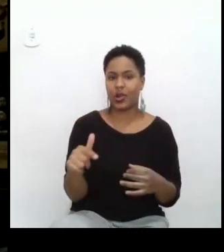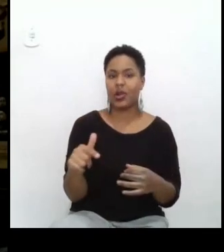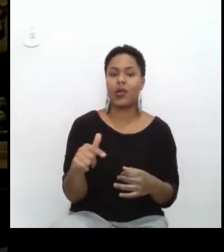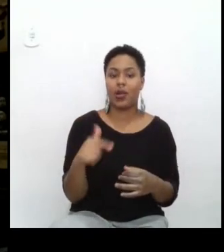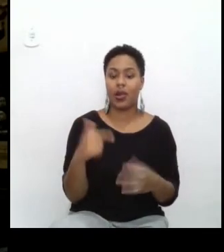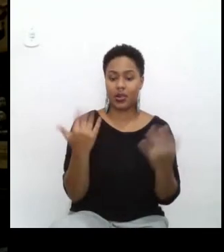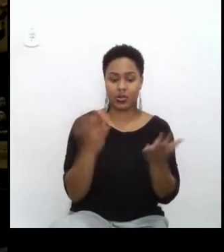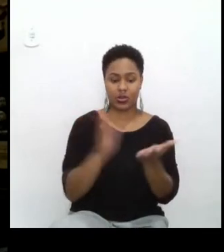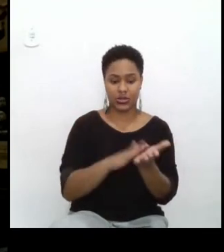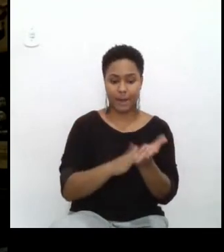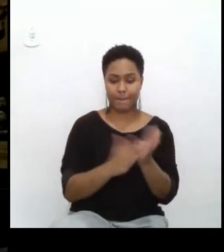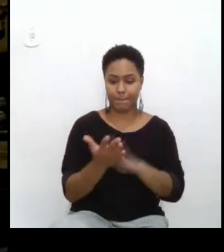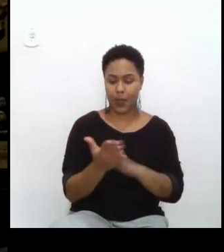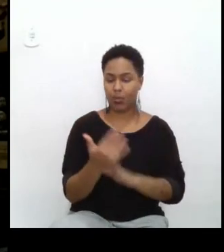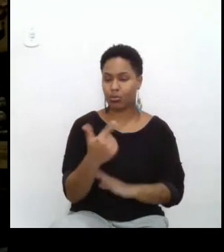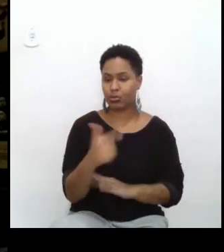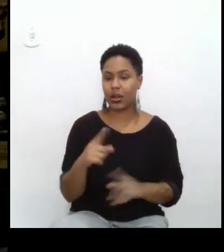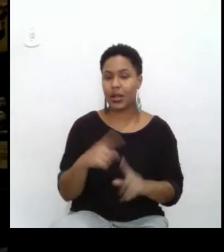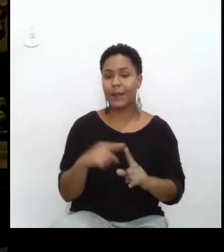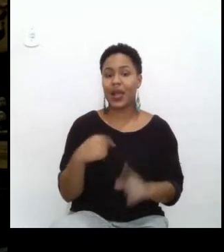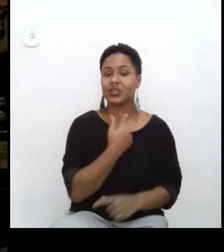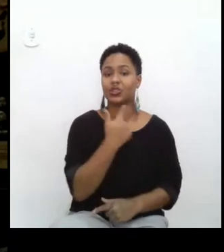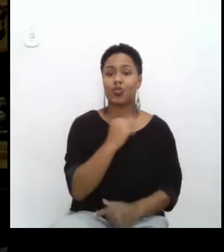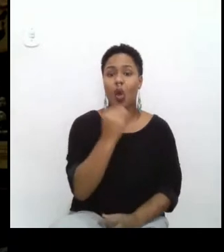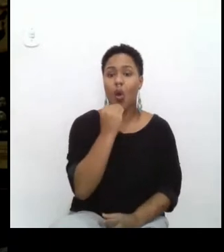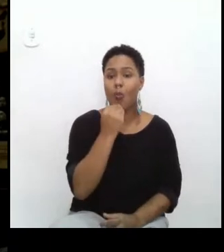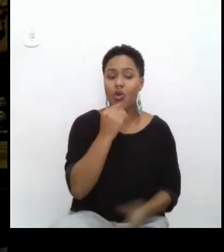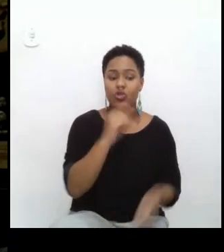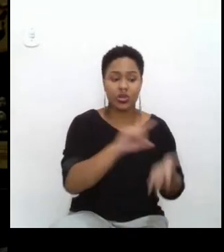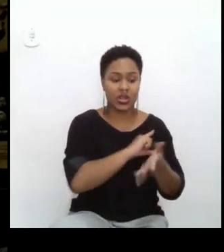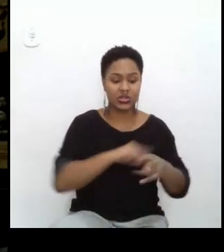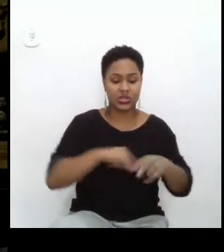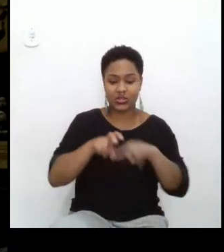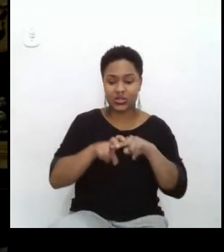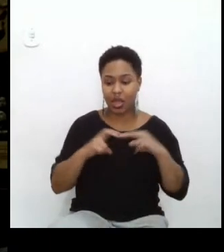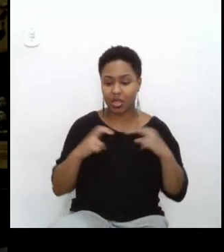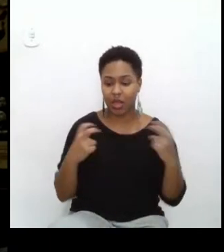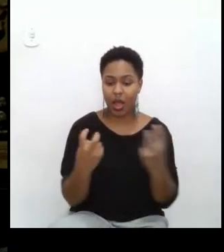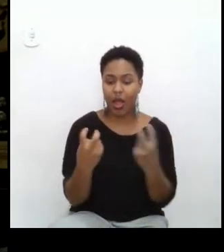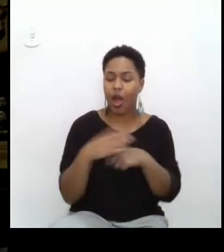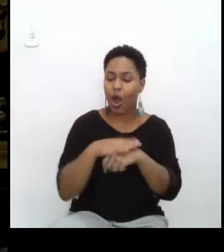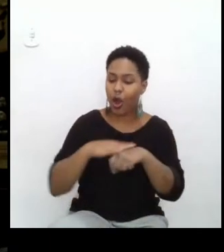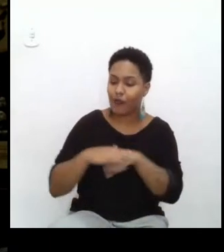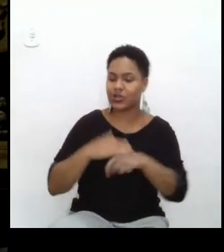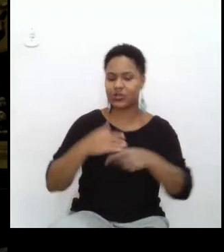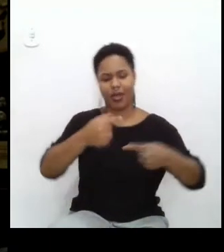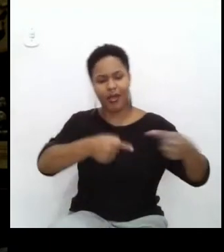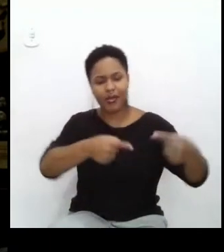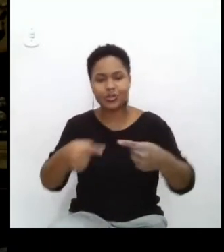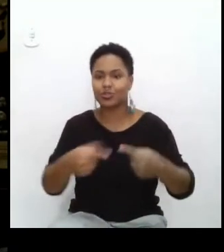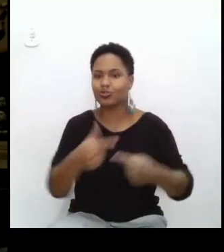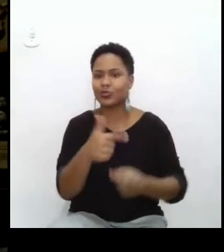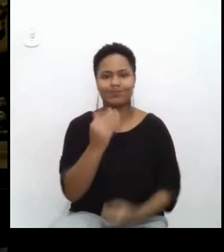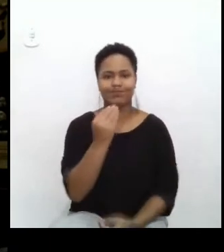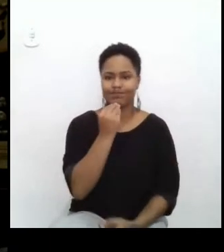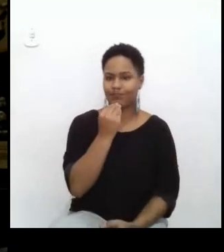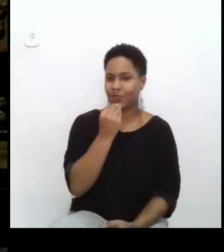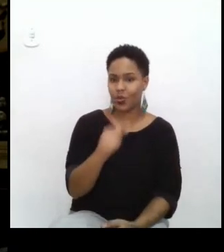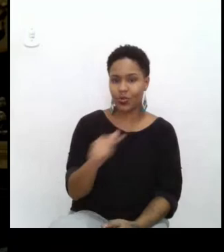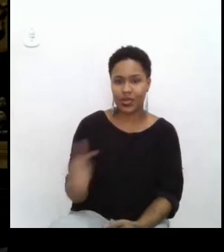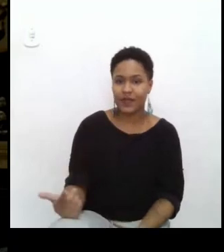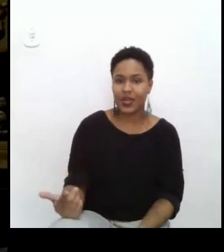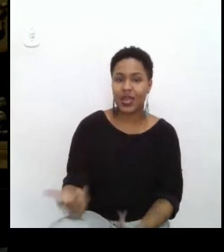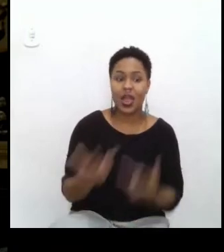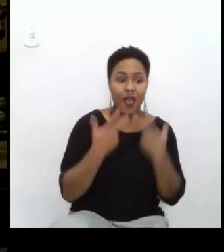don't wanna talk about it and see All respect of its Own Speed